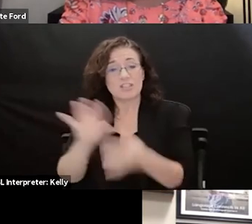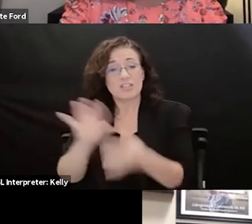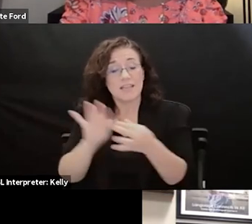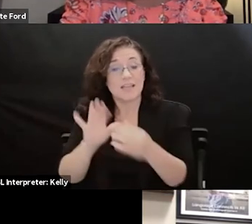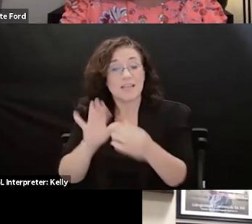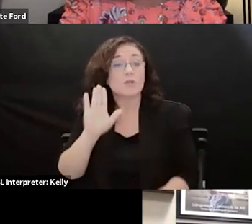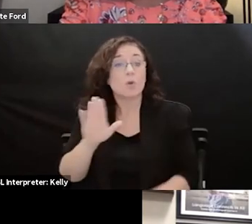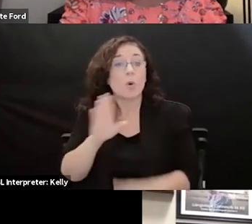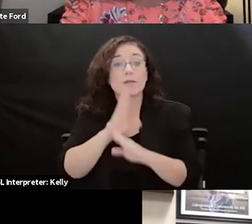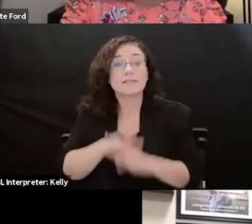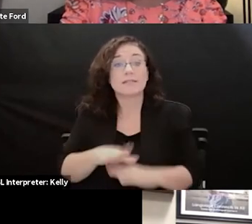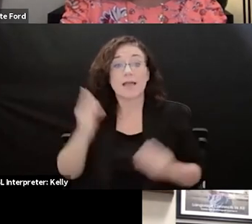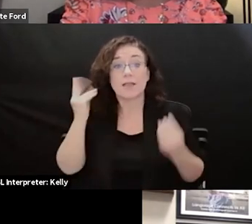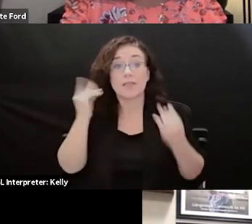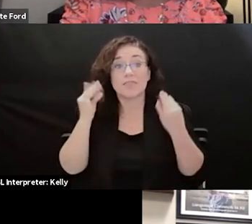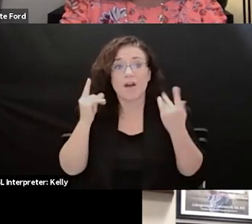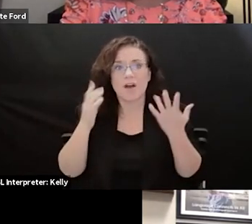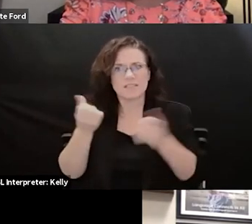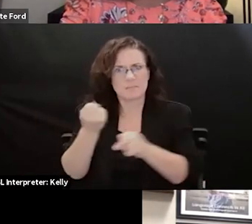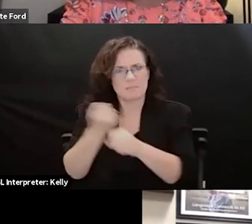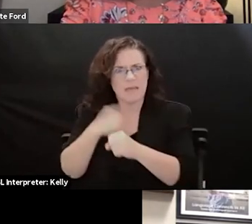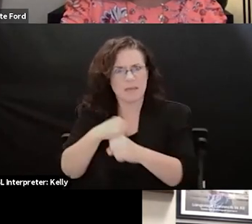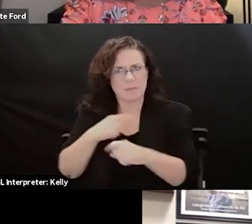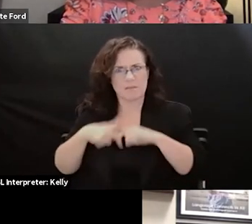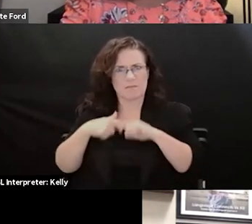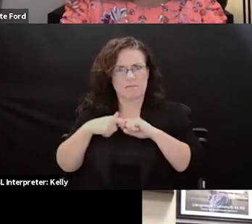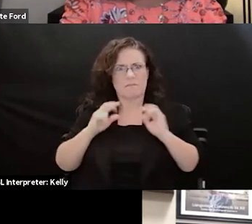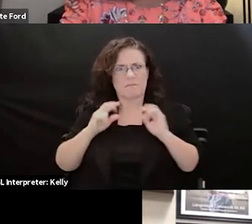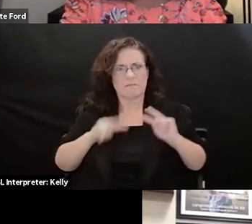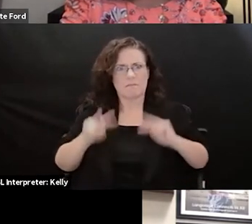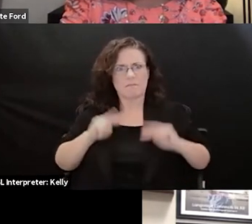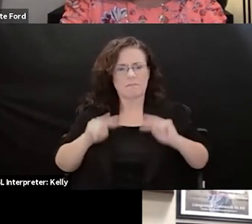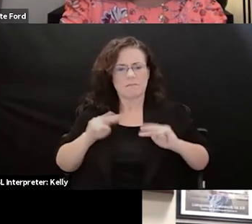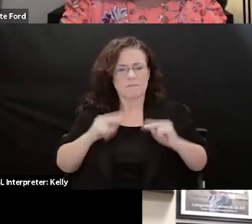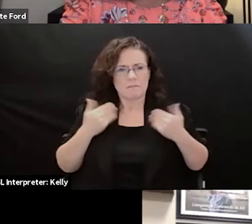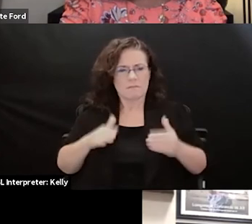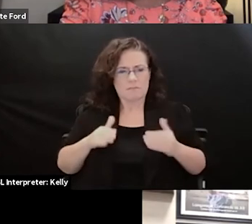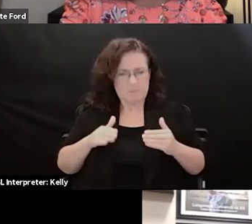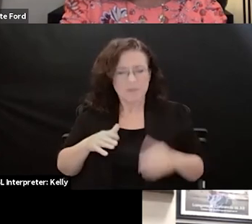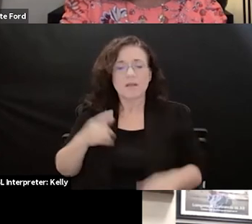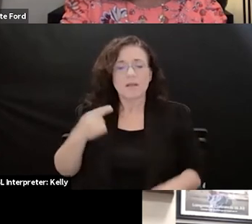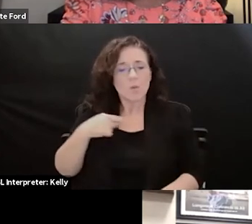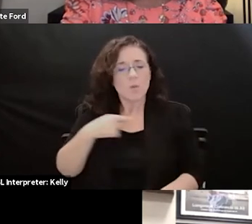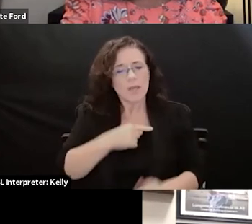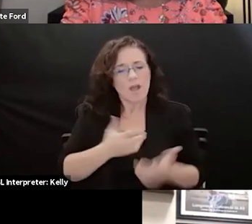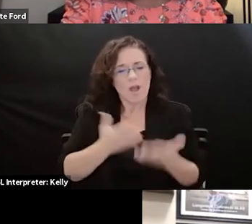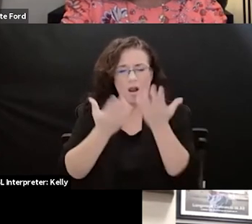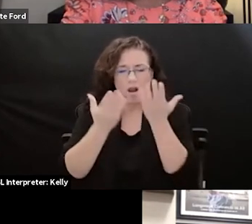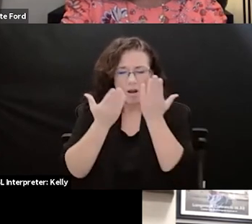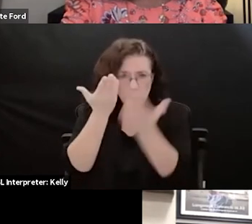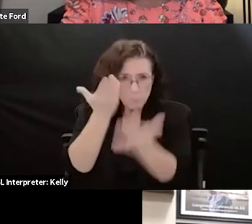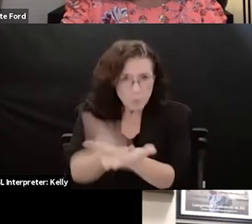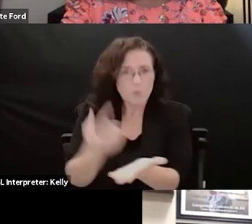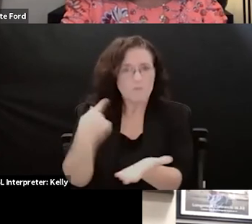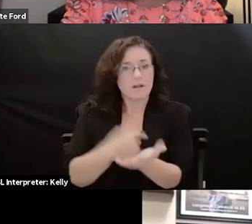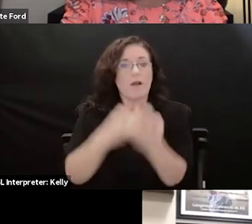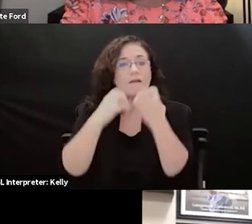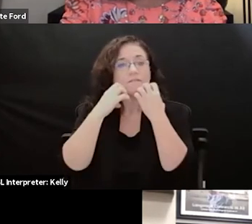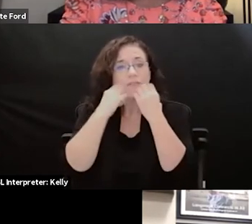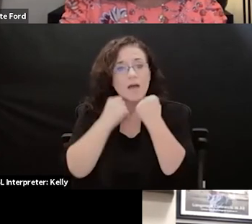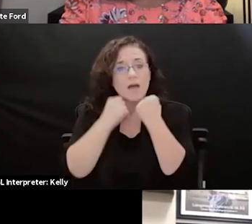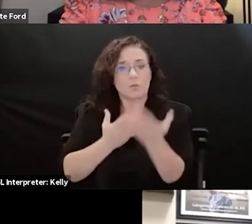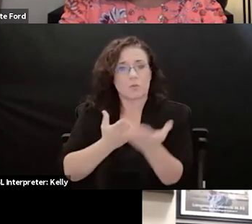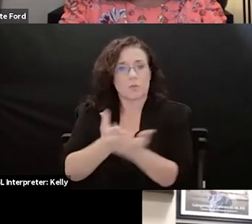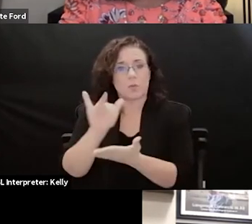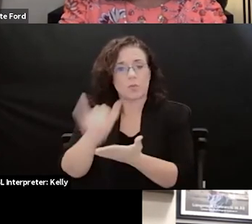that but we are sitting in and really espousing our values through this equity statement probably more than we've done in a long time it really clearly